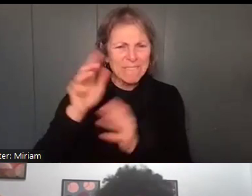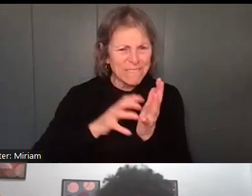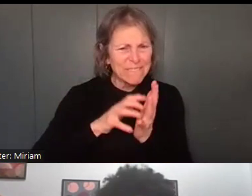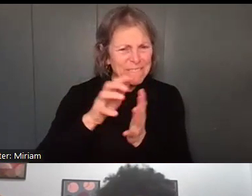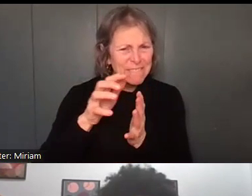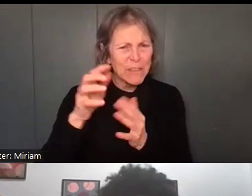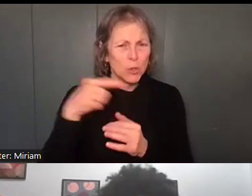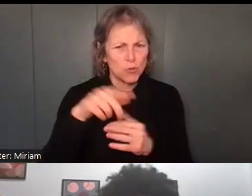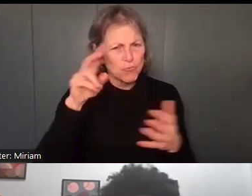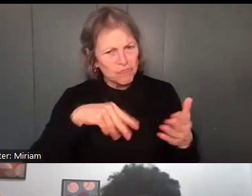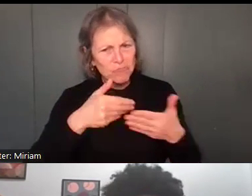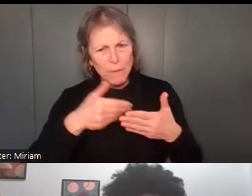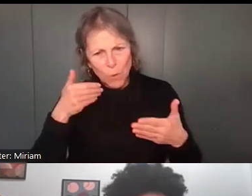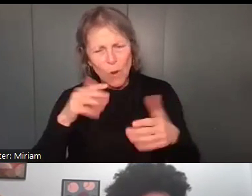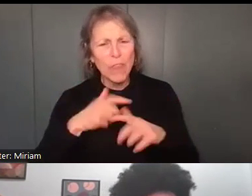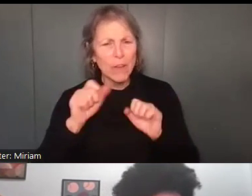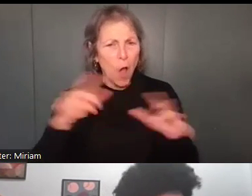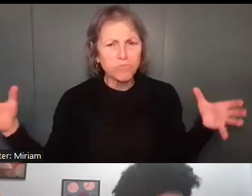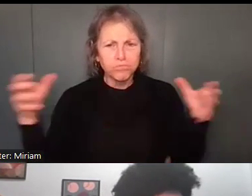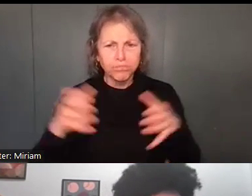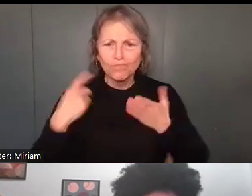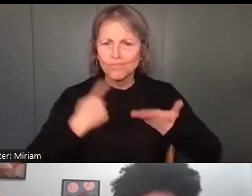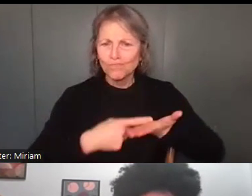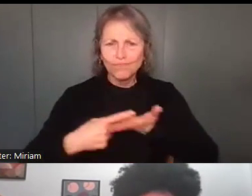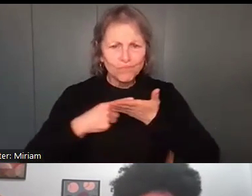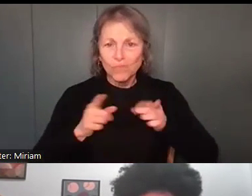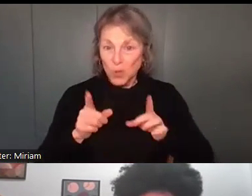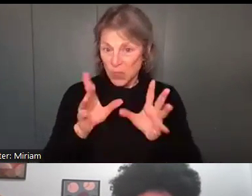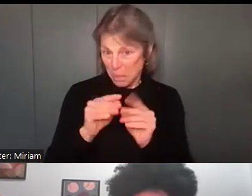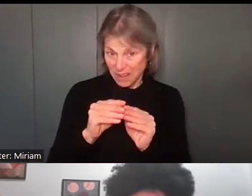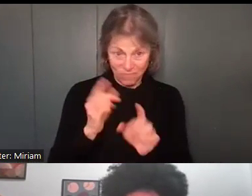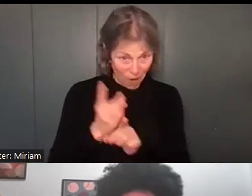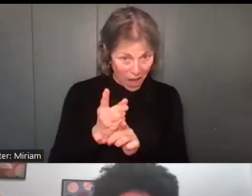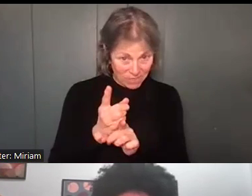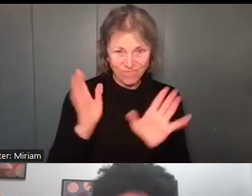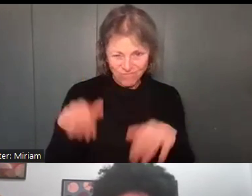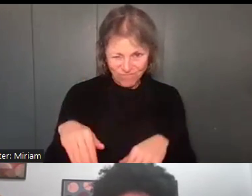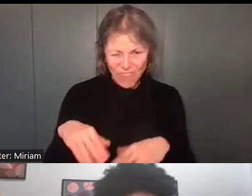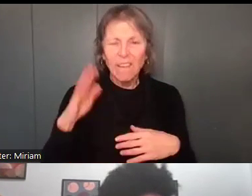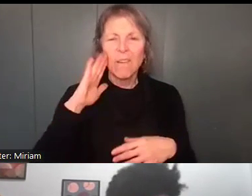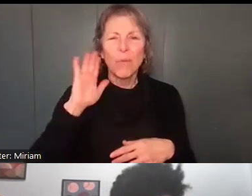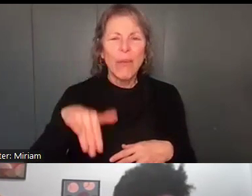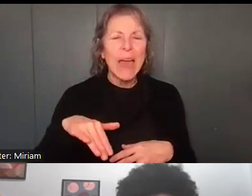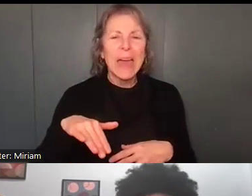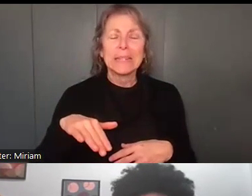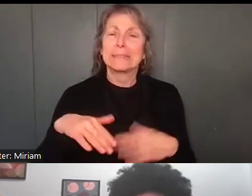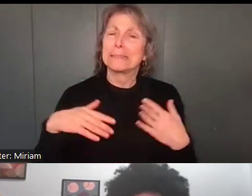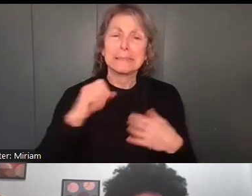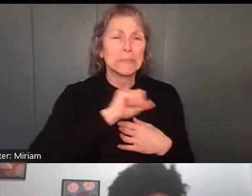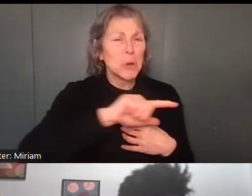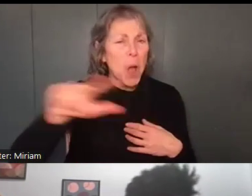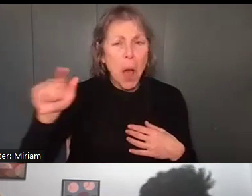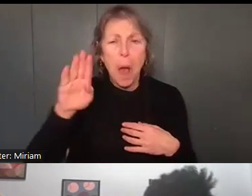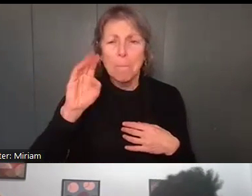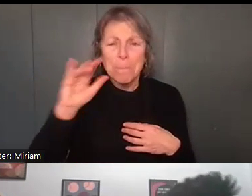your review so that we can have discussion about it at the meeting. But I know that people are just busy and don't have a lot of